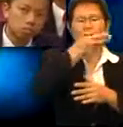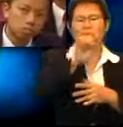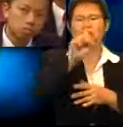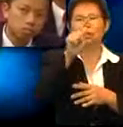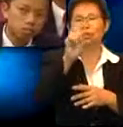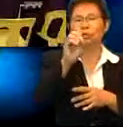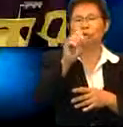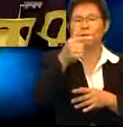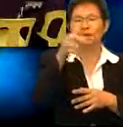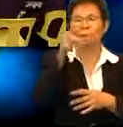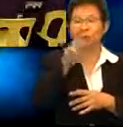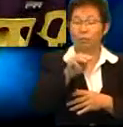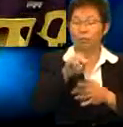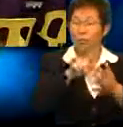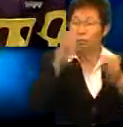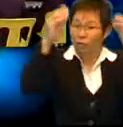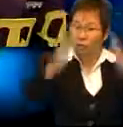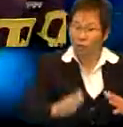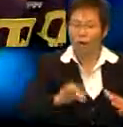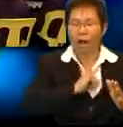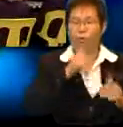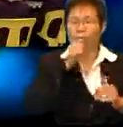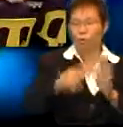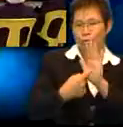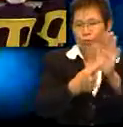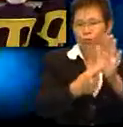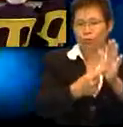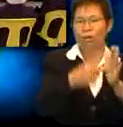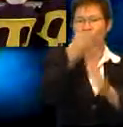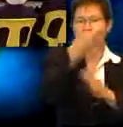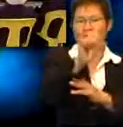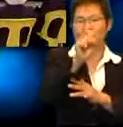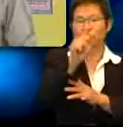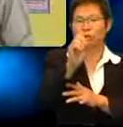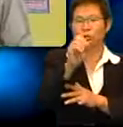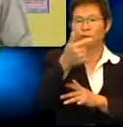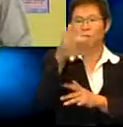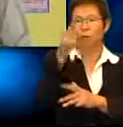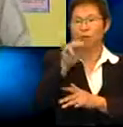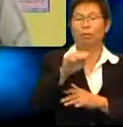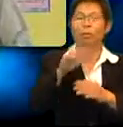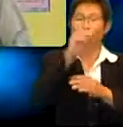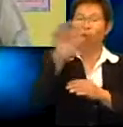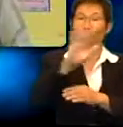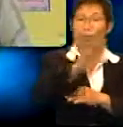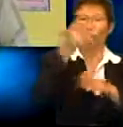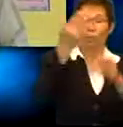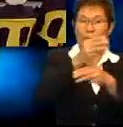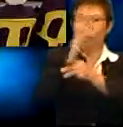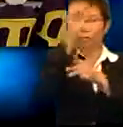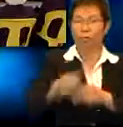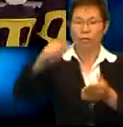a histogram, sir? I'm going to show it to you, a histogram of your mathematics